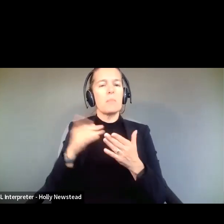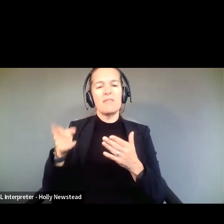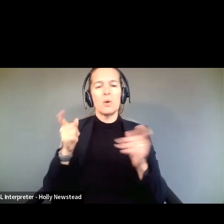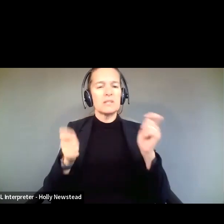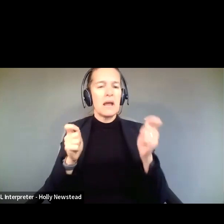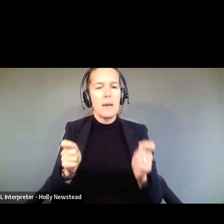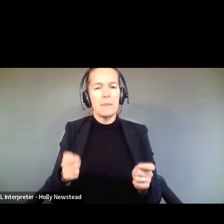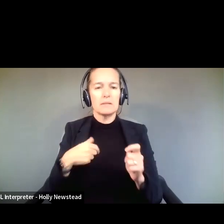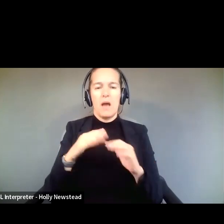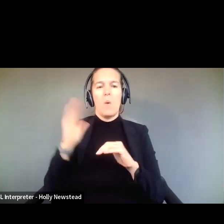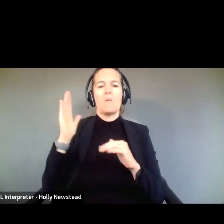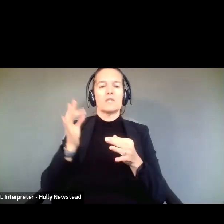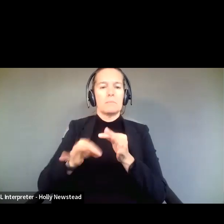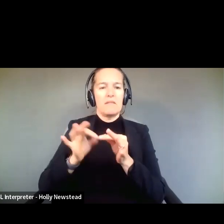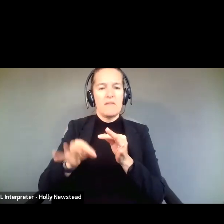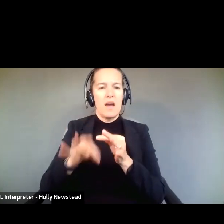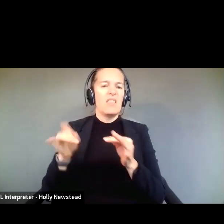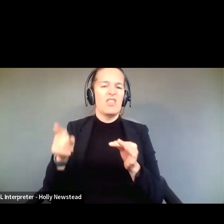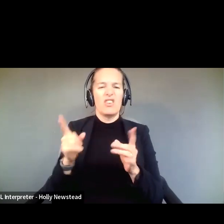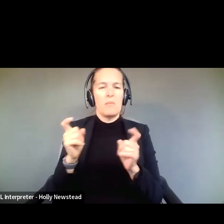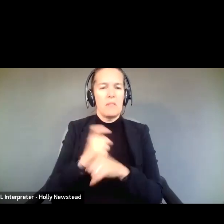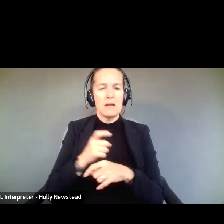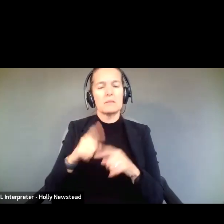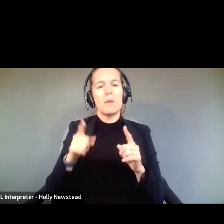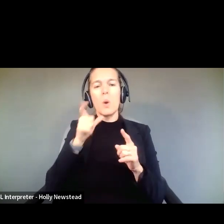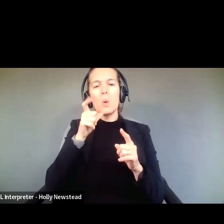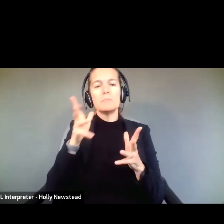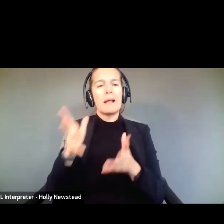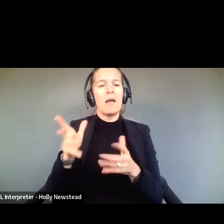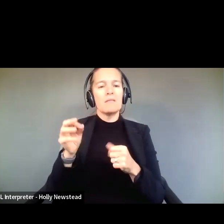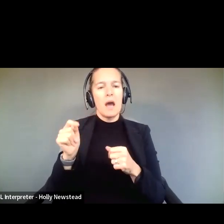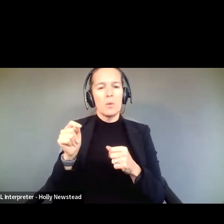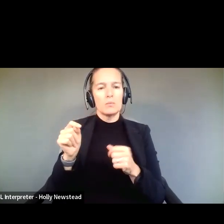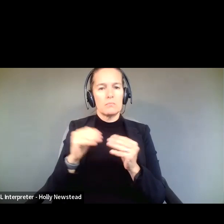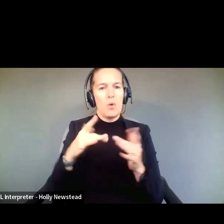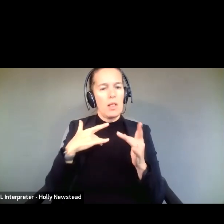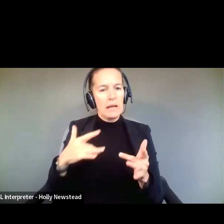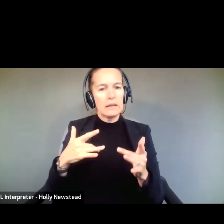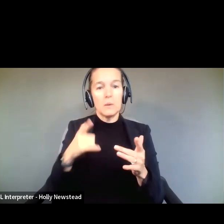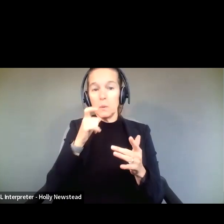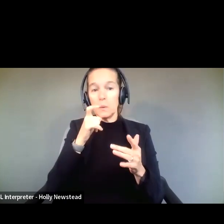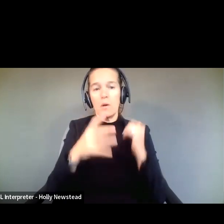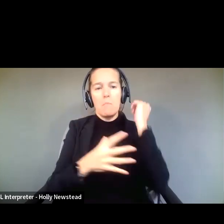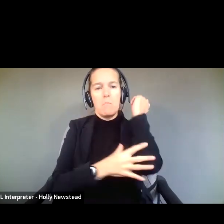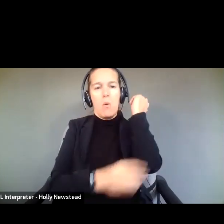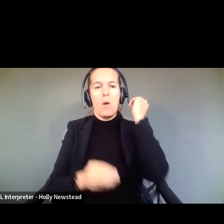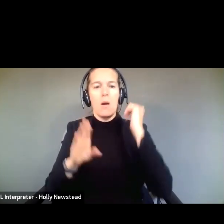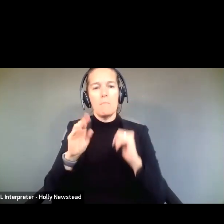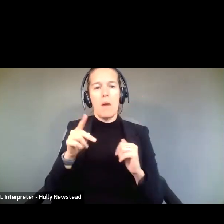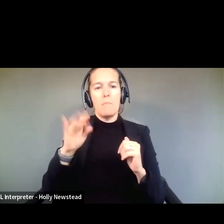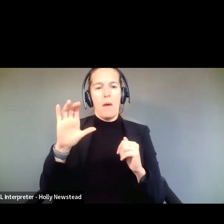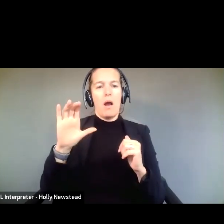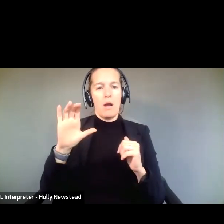greatly oversimplified, they're complex, who's being left out is more likely to be poor and BIPOC